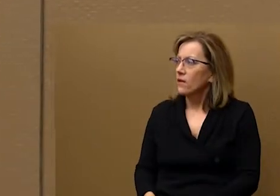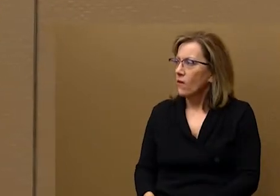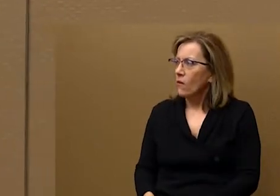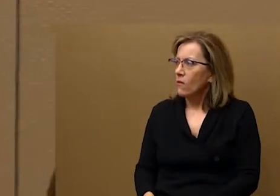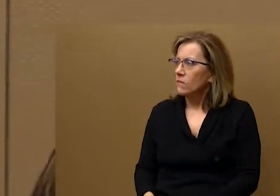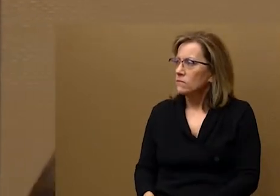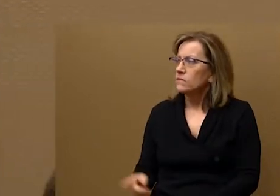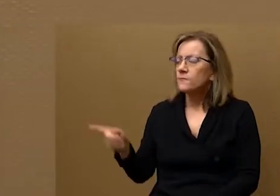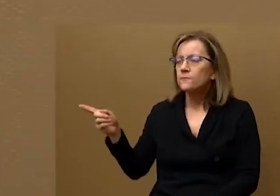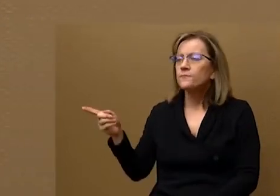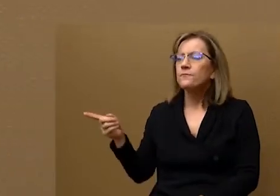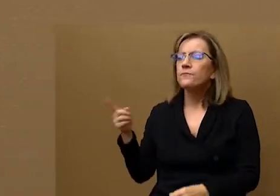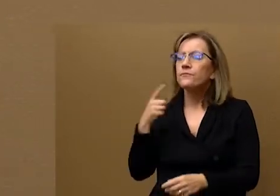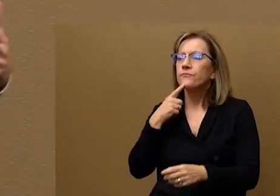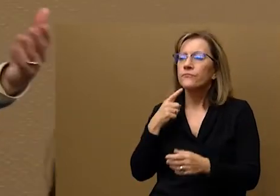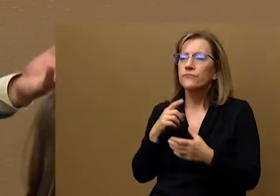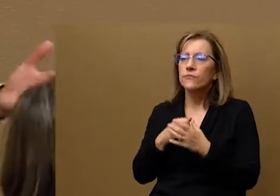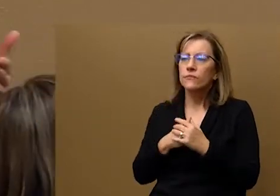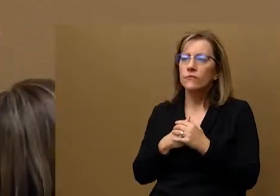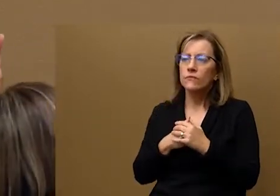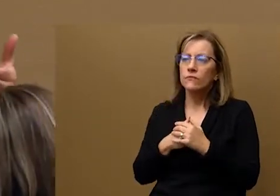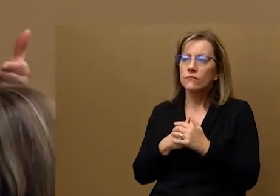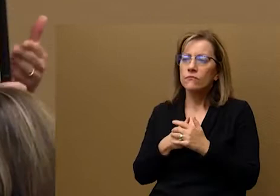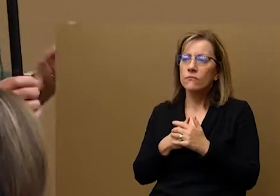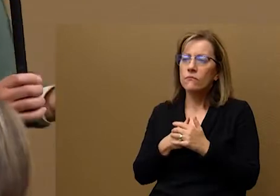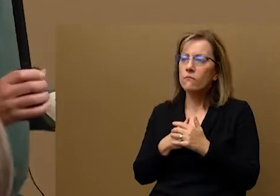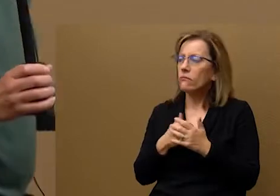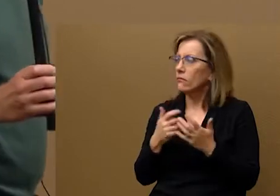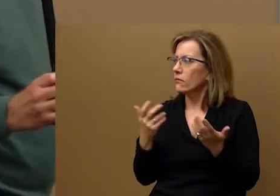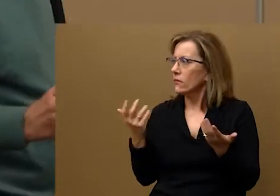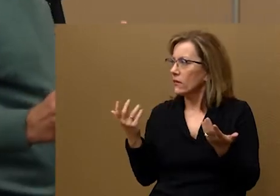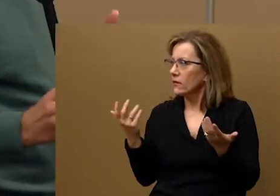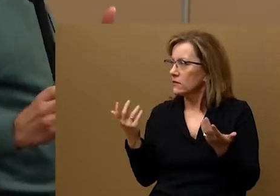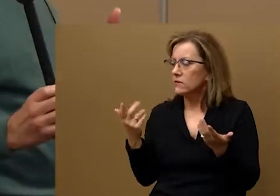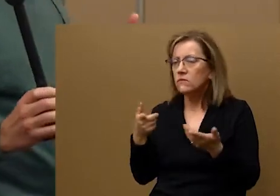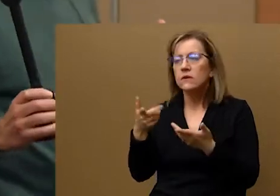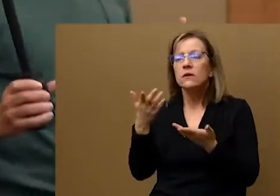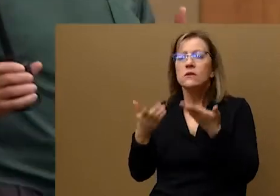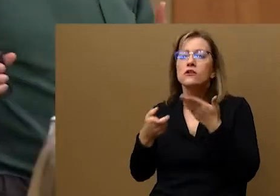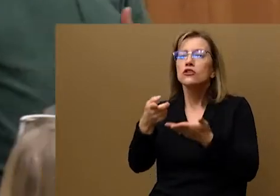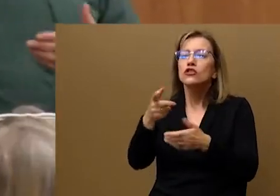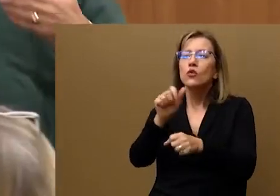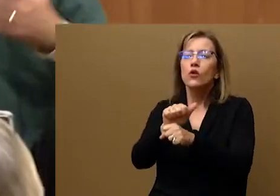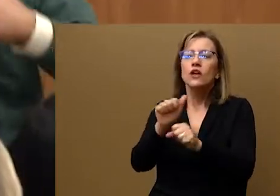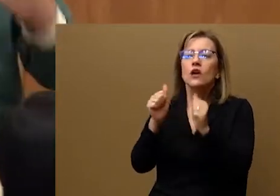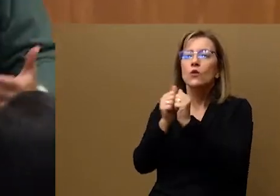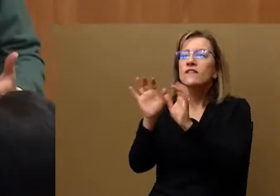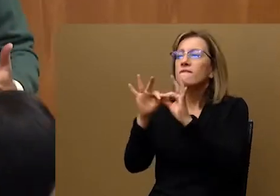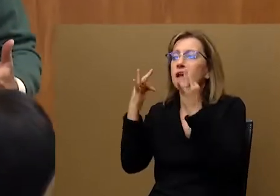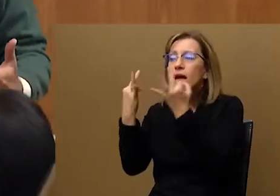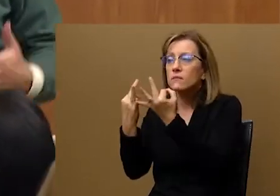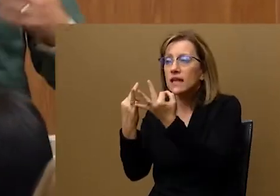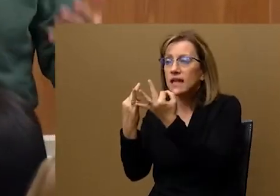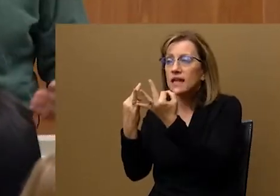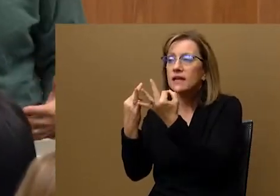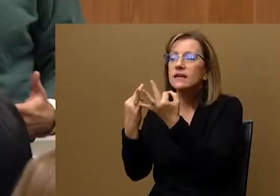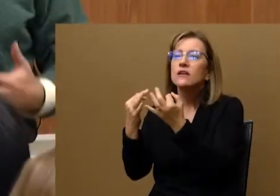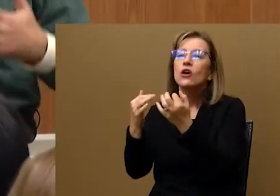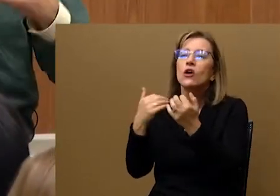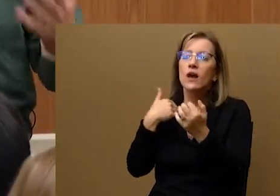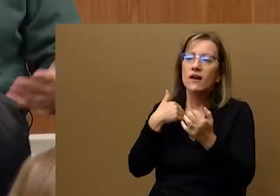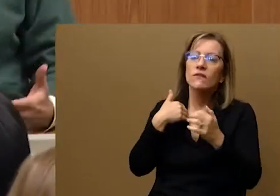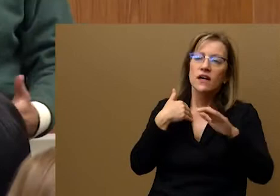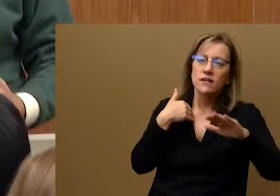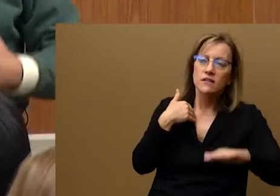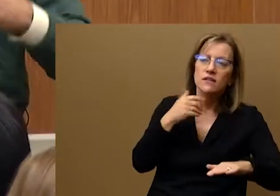Okay, so you're saying, well, if you're working with a young child and a family, maybe you would hope that they would look into the deaf